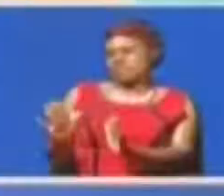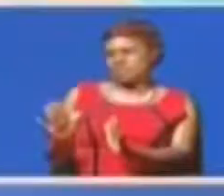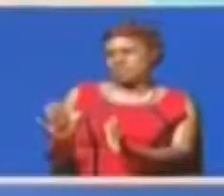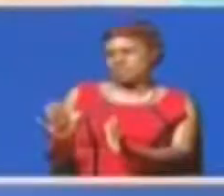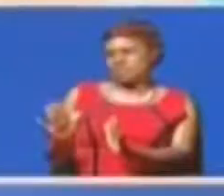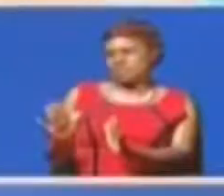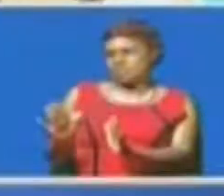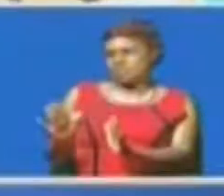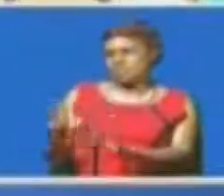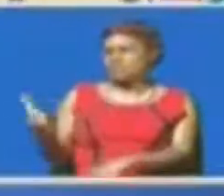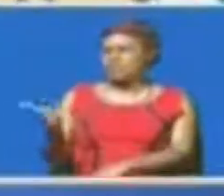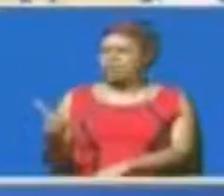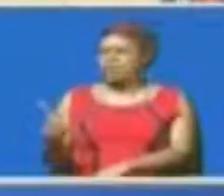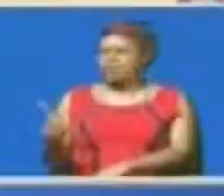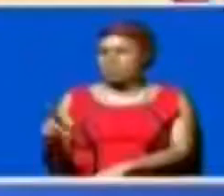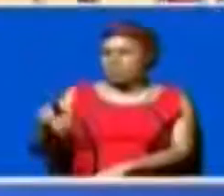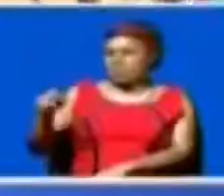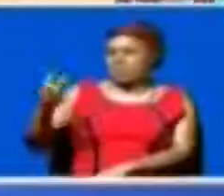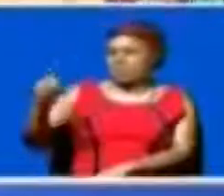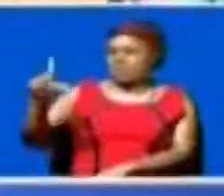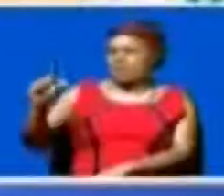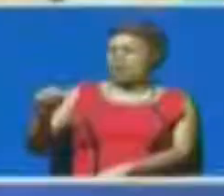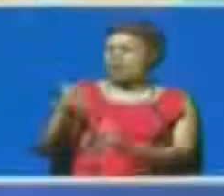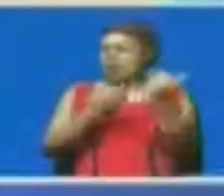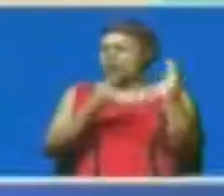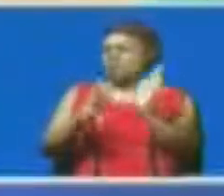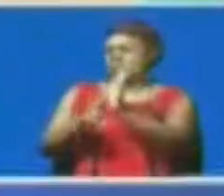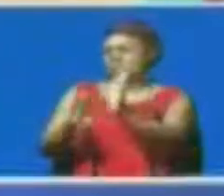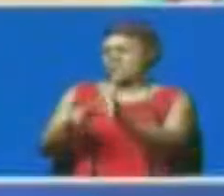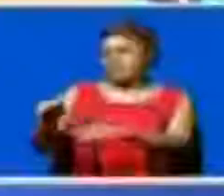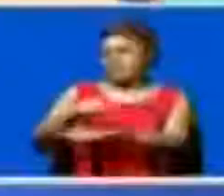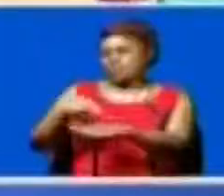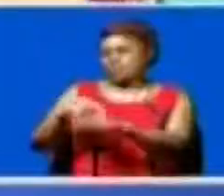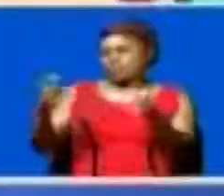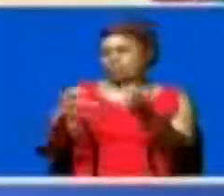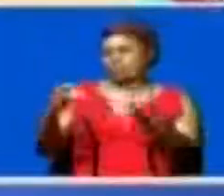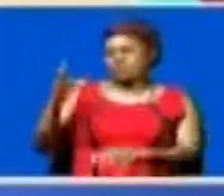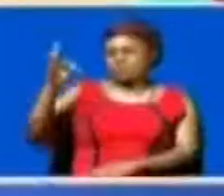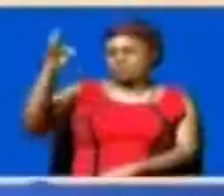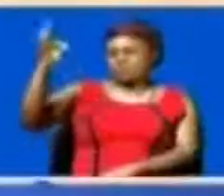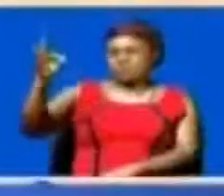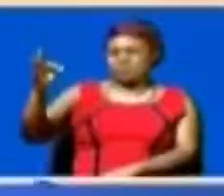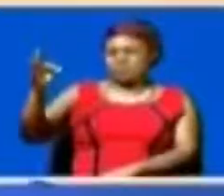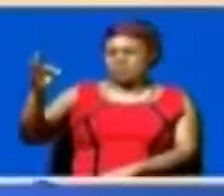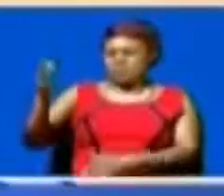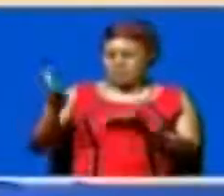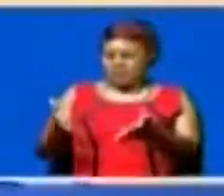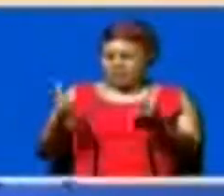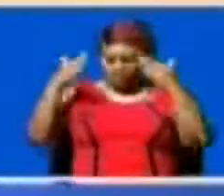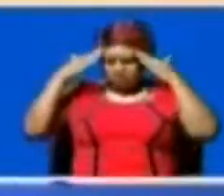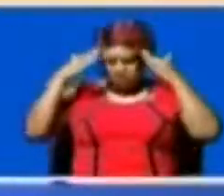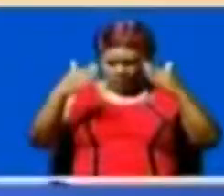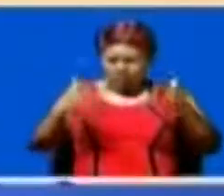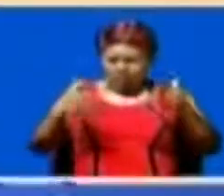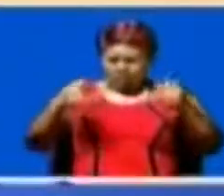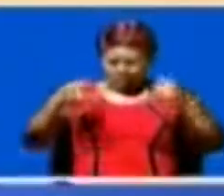junior championships in Nairobi, Pamela's hope is to represent the national team at the top level in the future. What I want to do right now is to